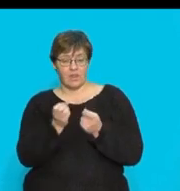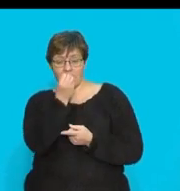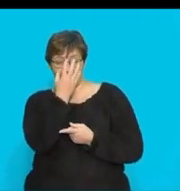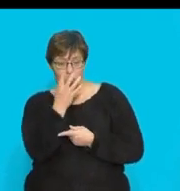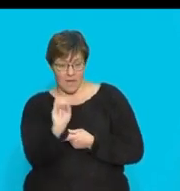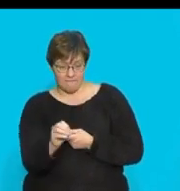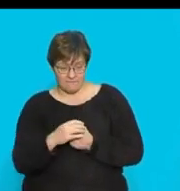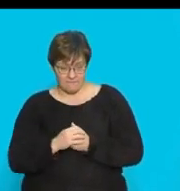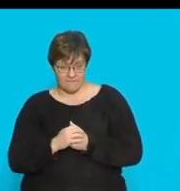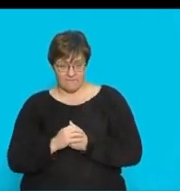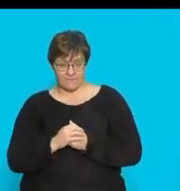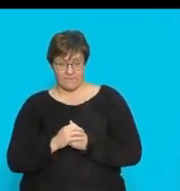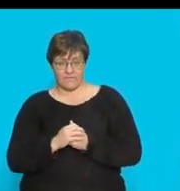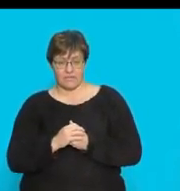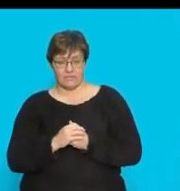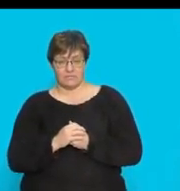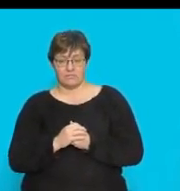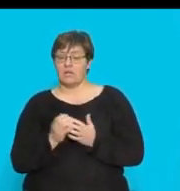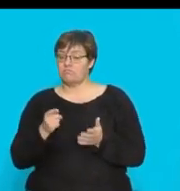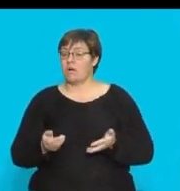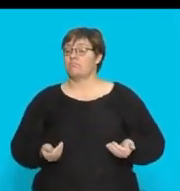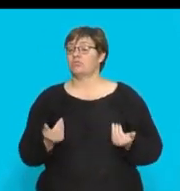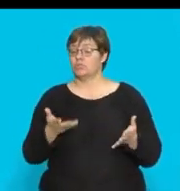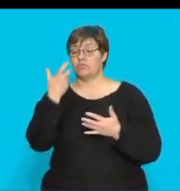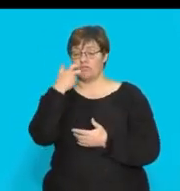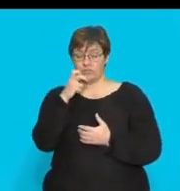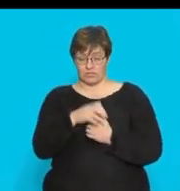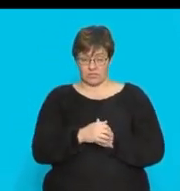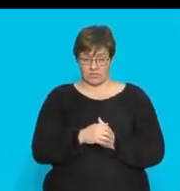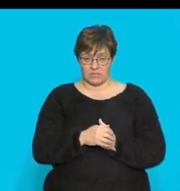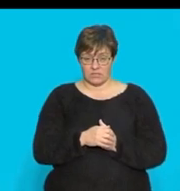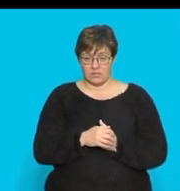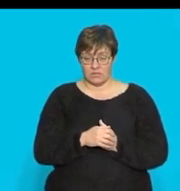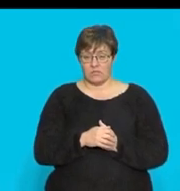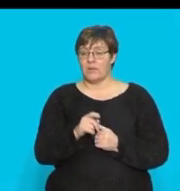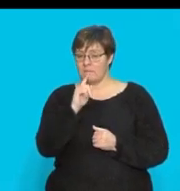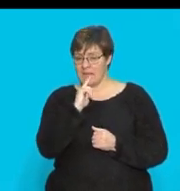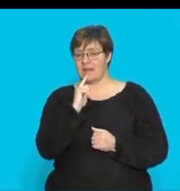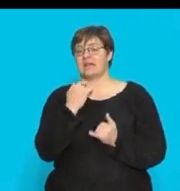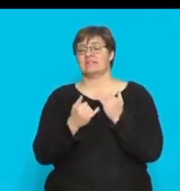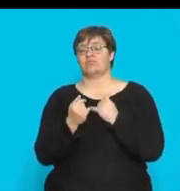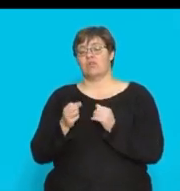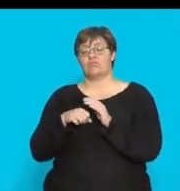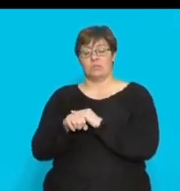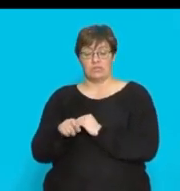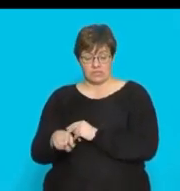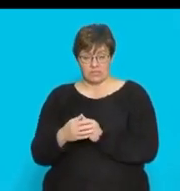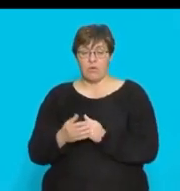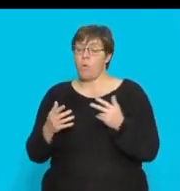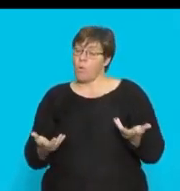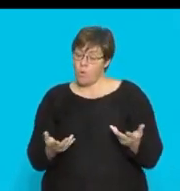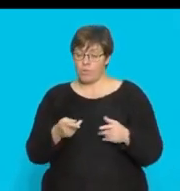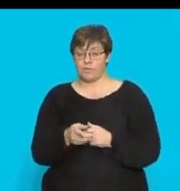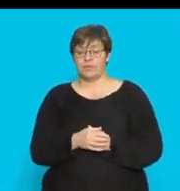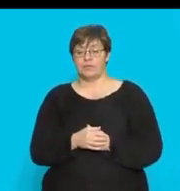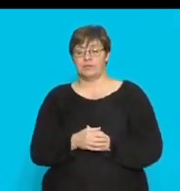flowers that produced fruit. That is sexual reproduction. Or it